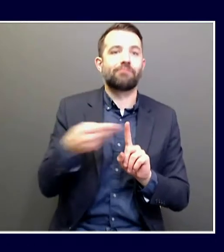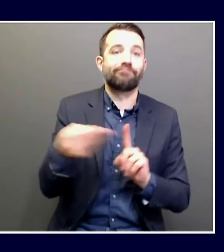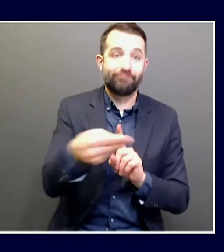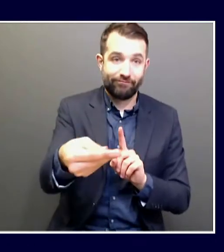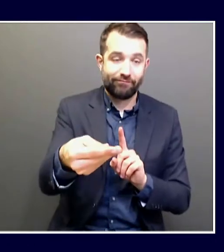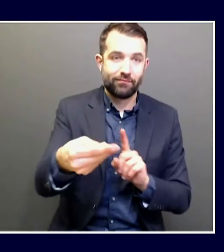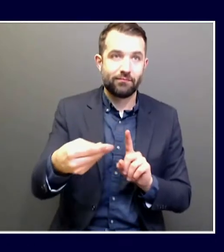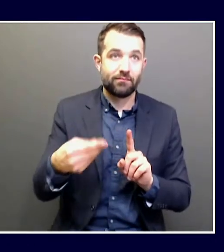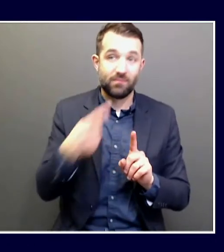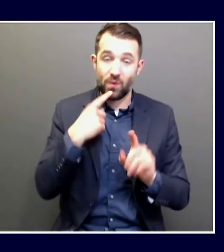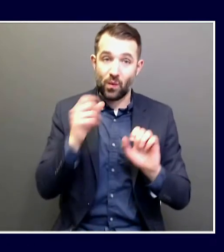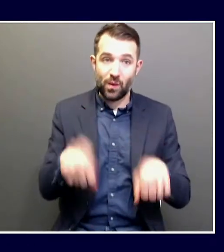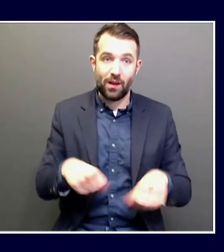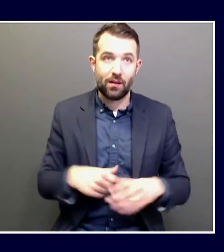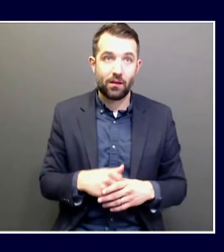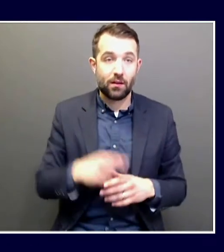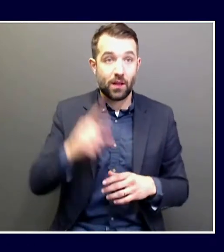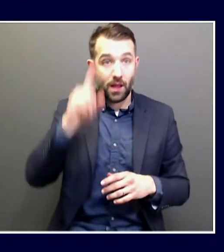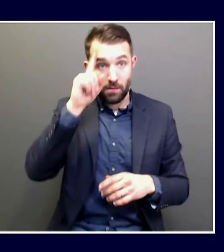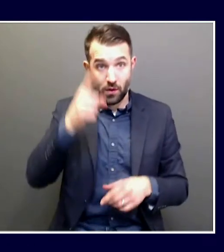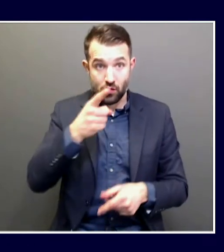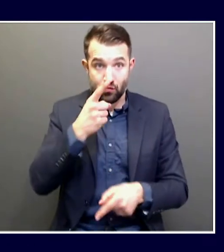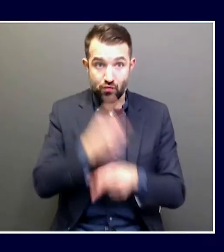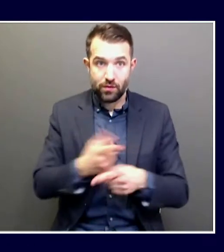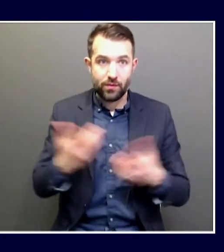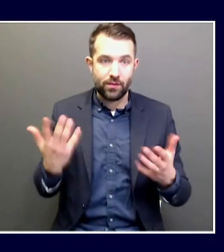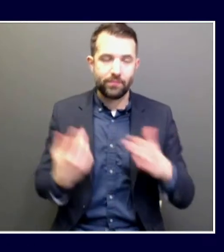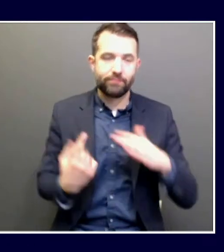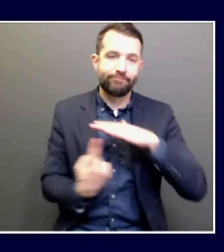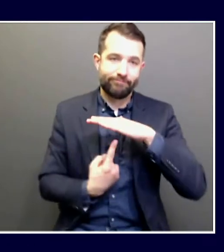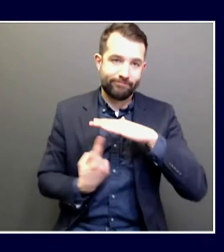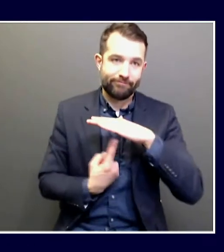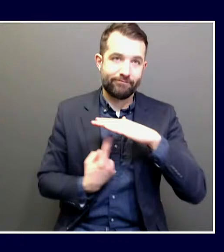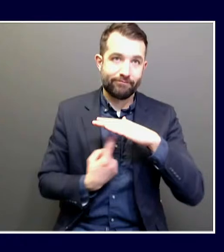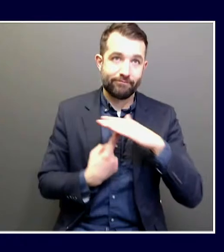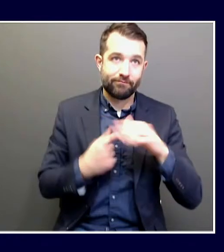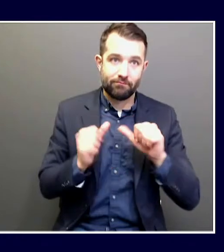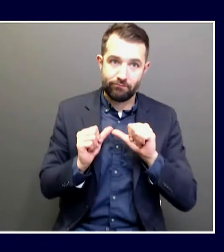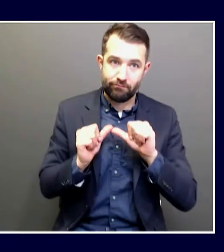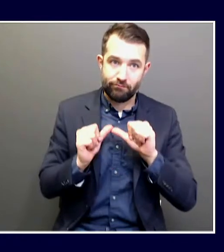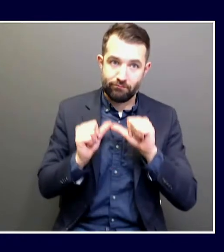do, is to keep your isolation period out for another 5 days.